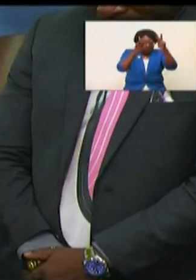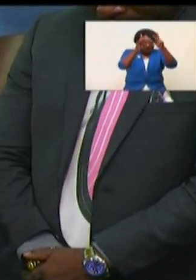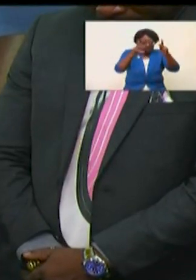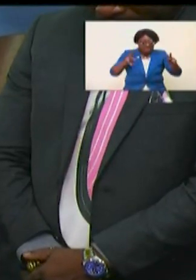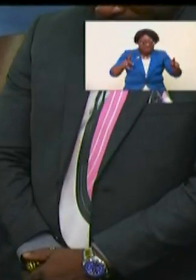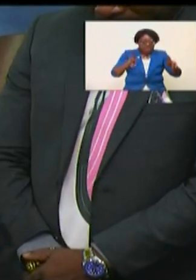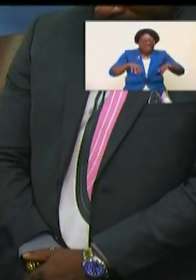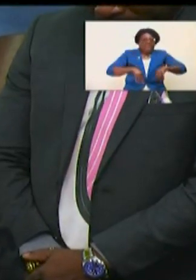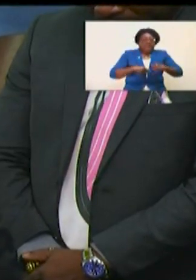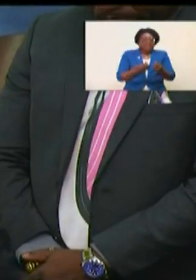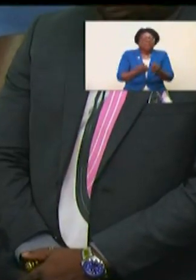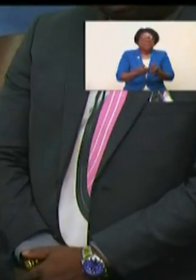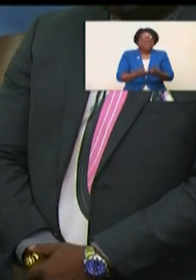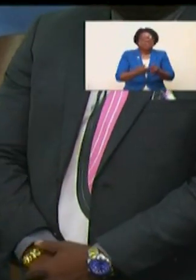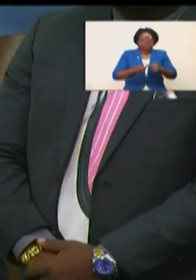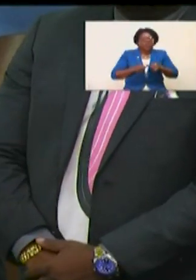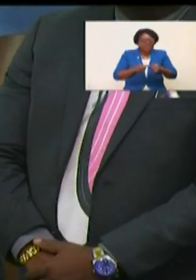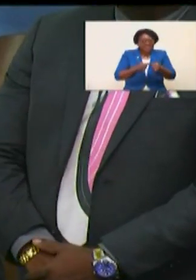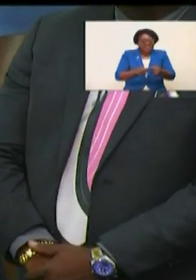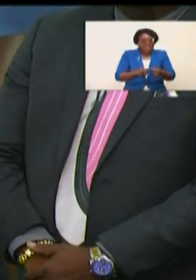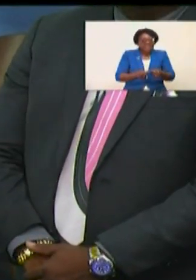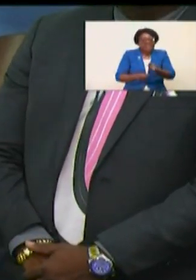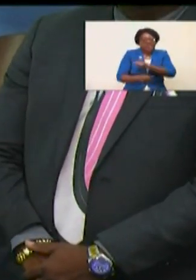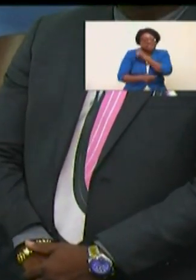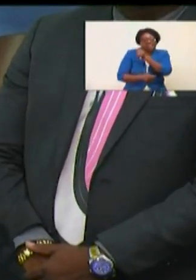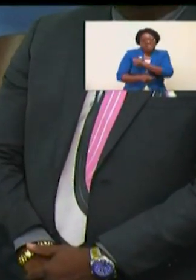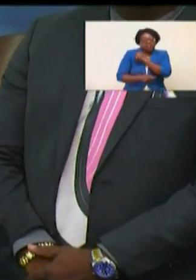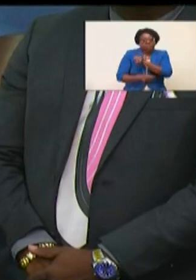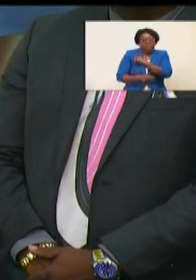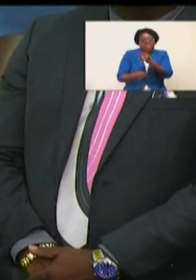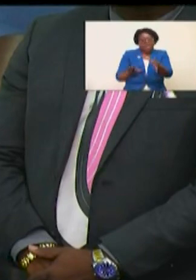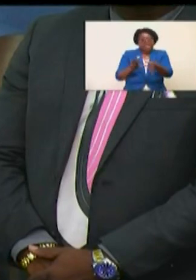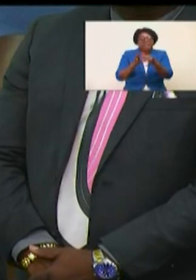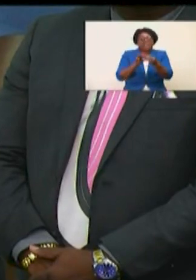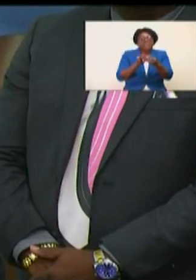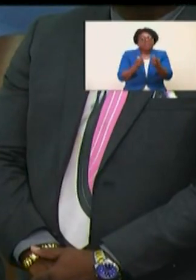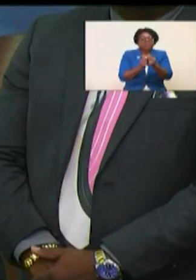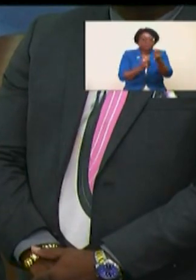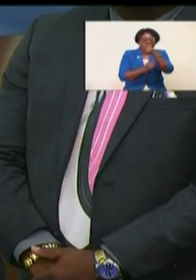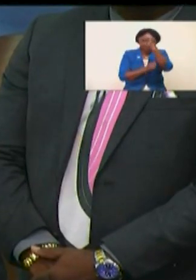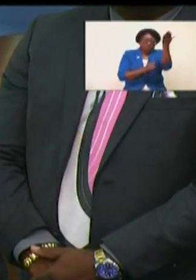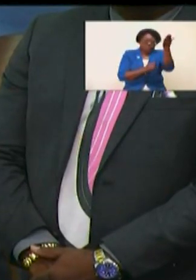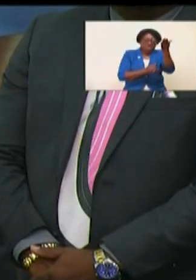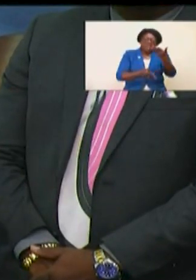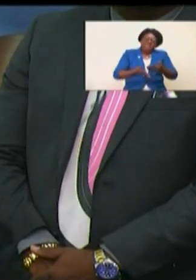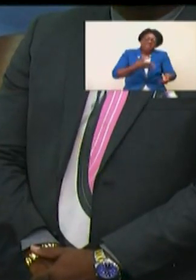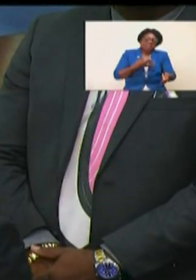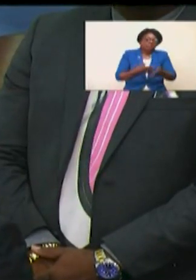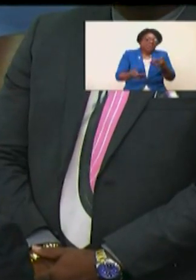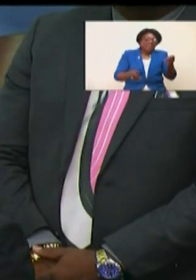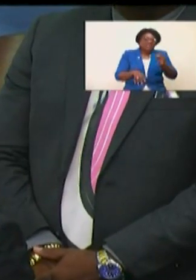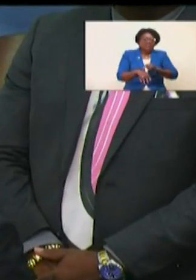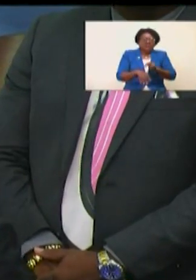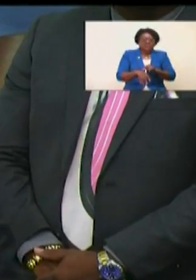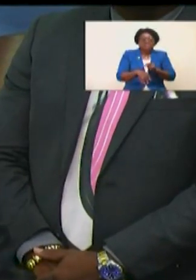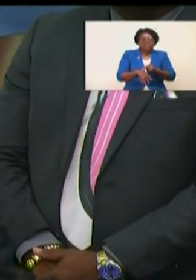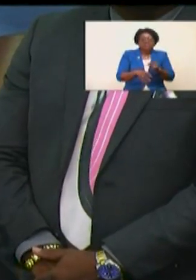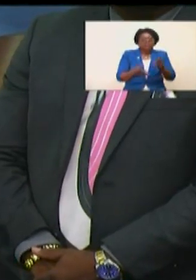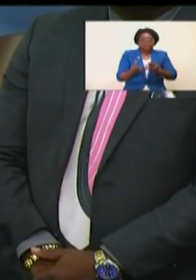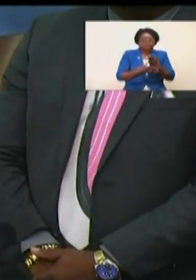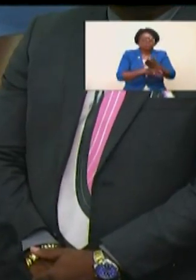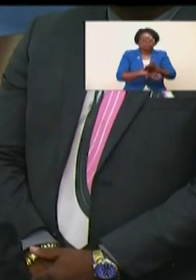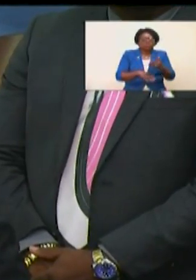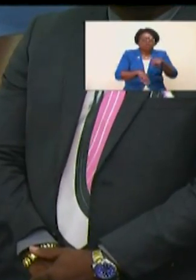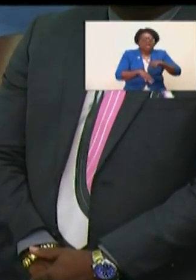our integrity and our connection with you despite the difficulties we face at times. Forgive us, O